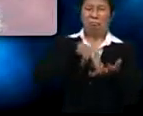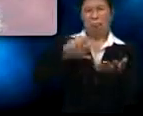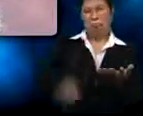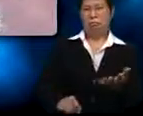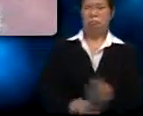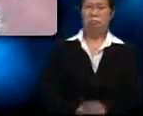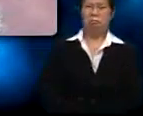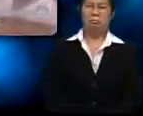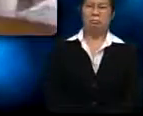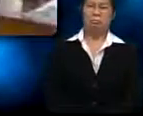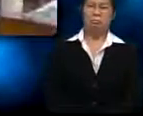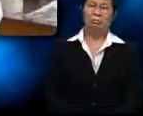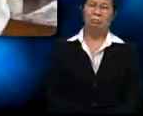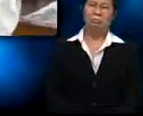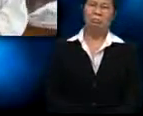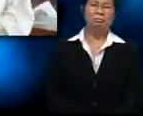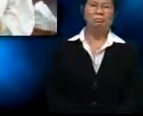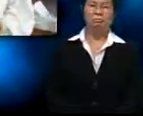end, so it is